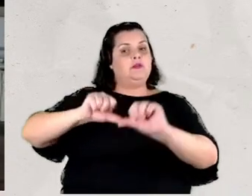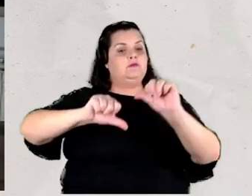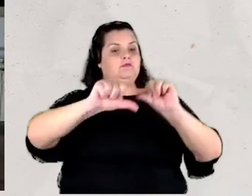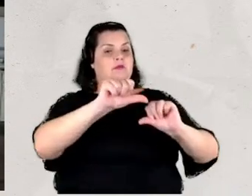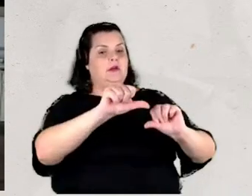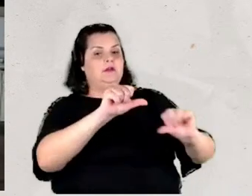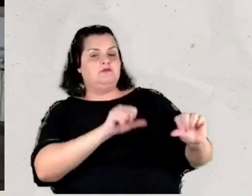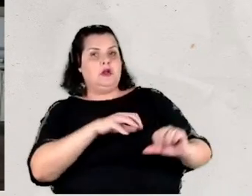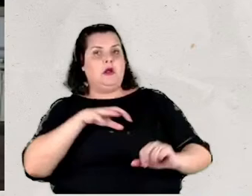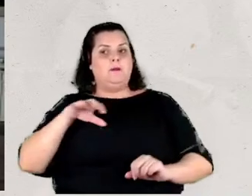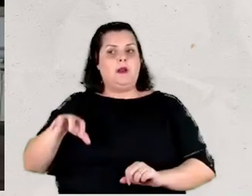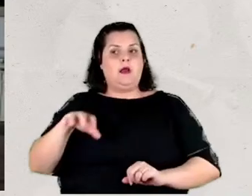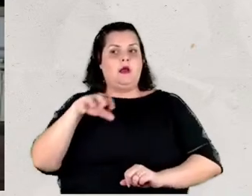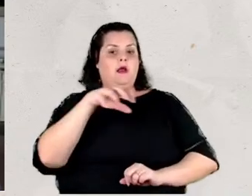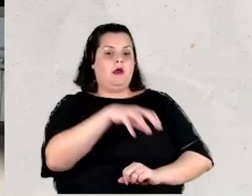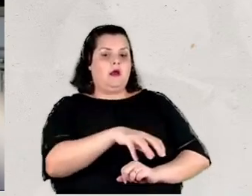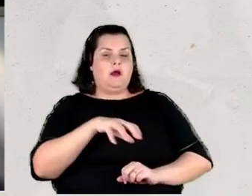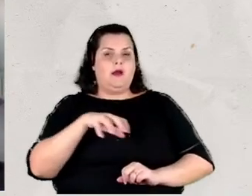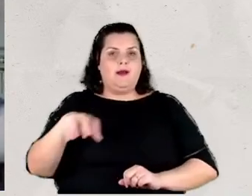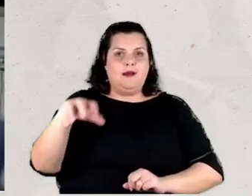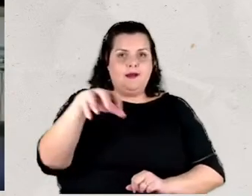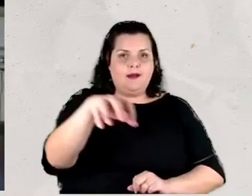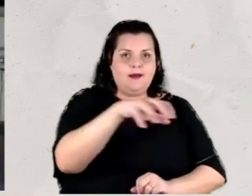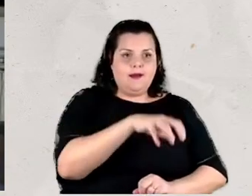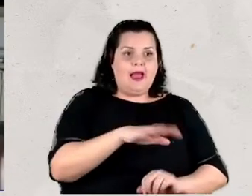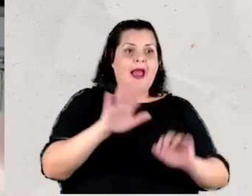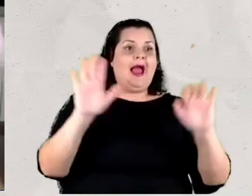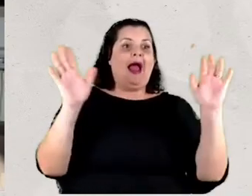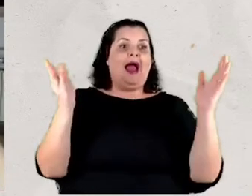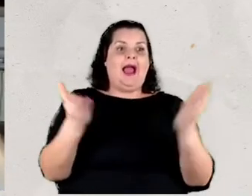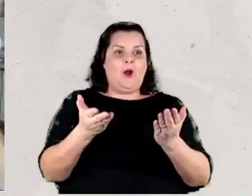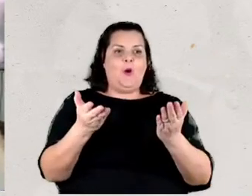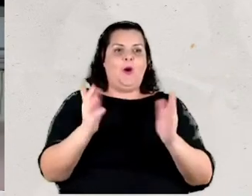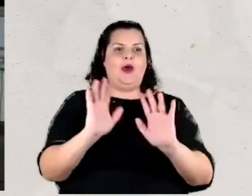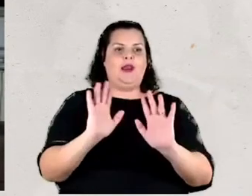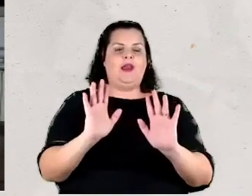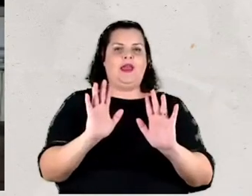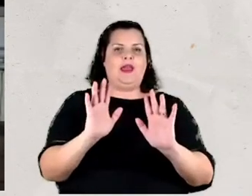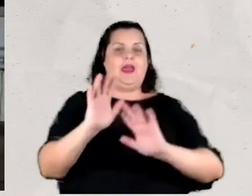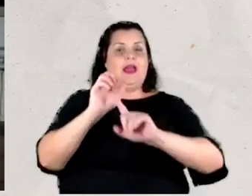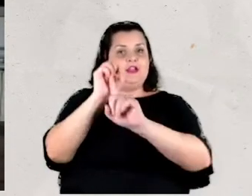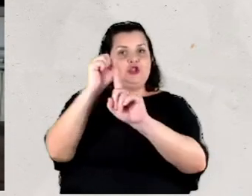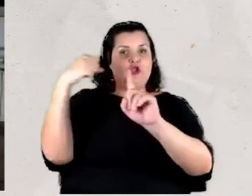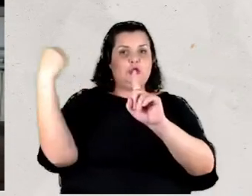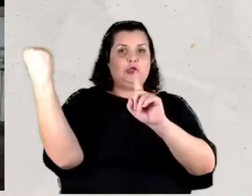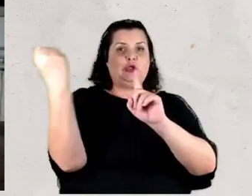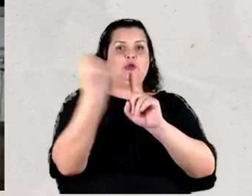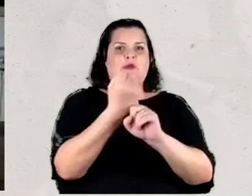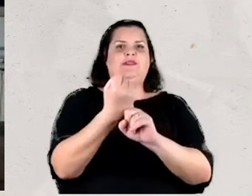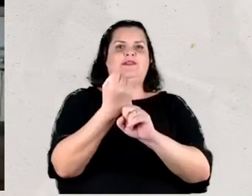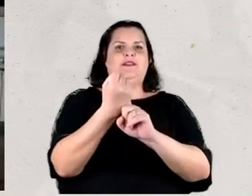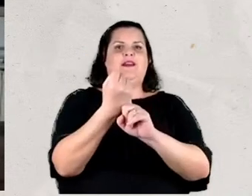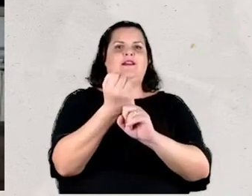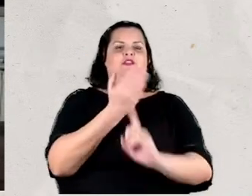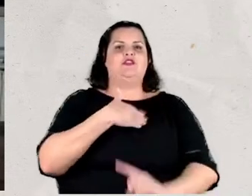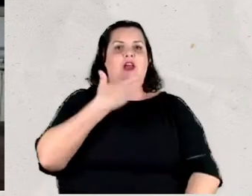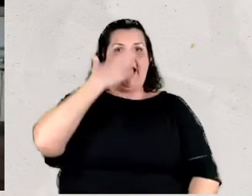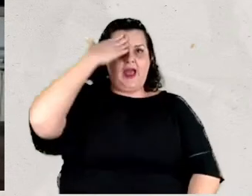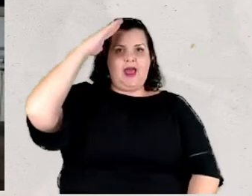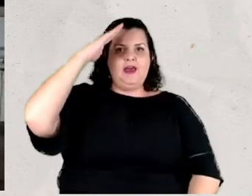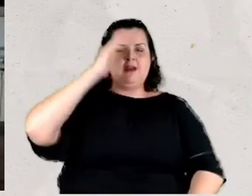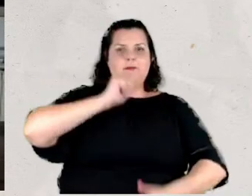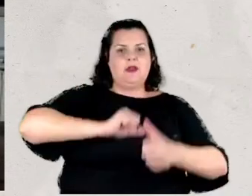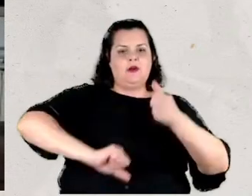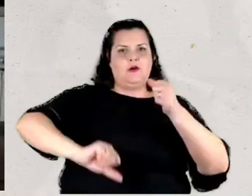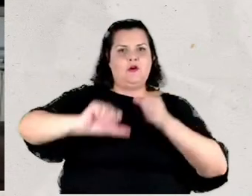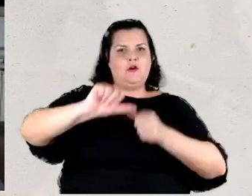inside Israel. Between the region and Arab Israelis are the Palestinians. And